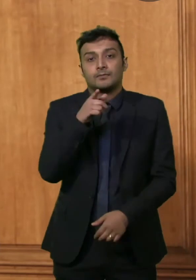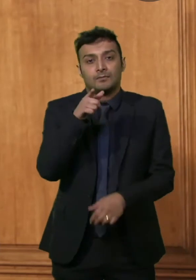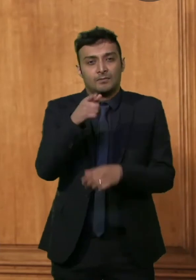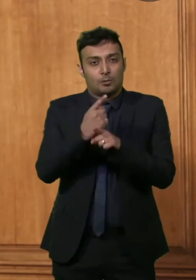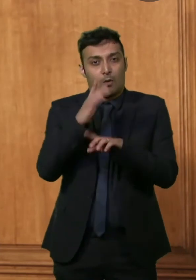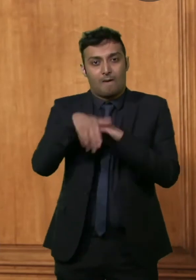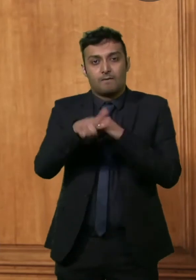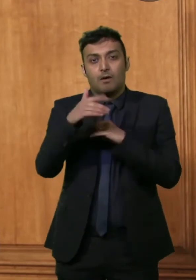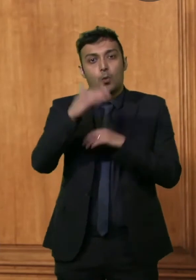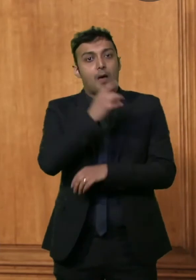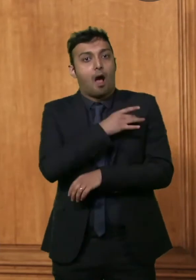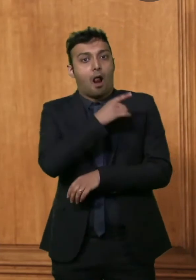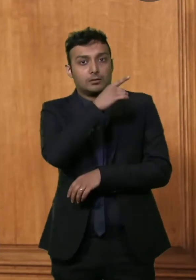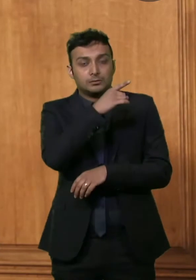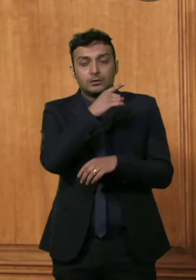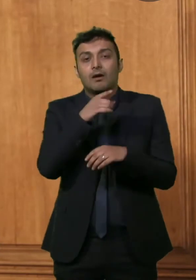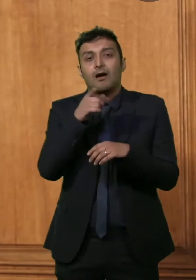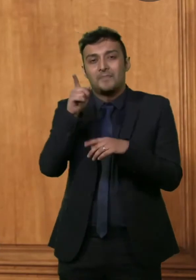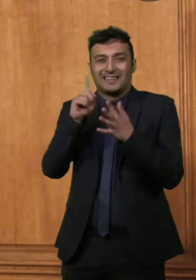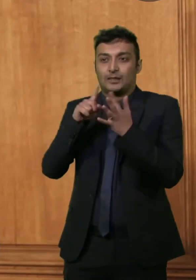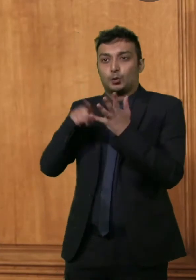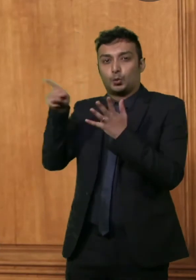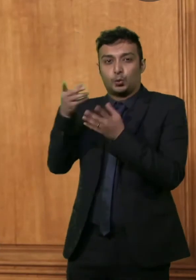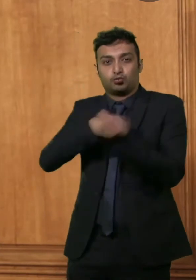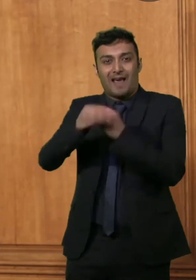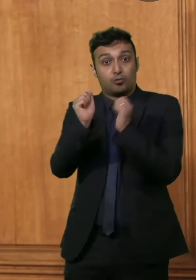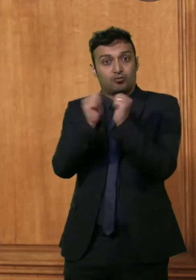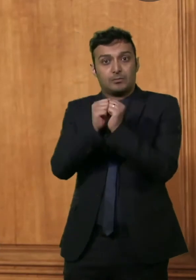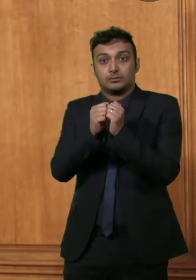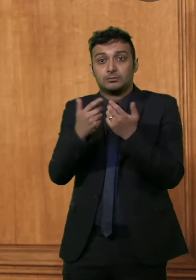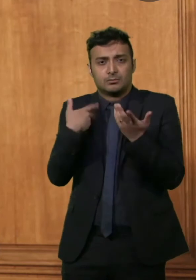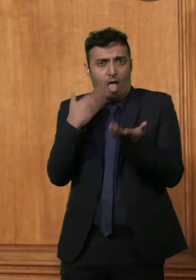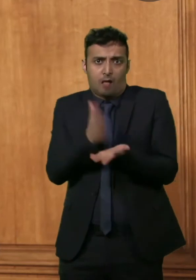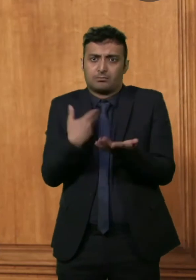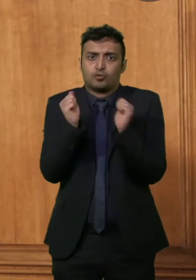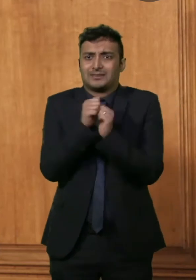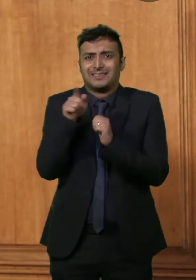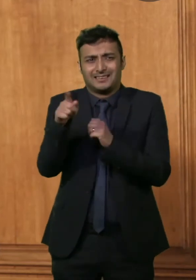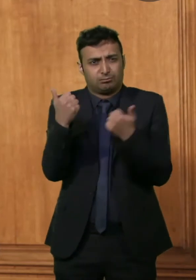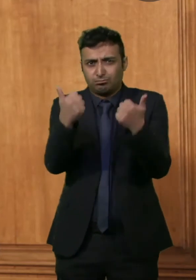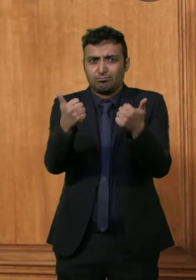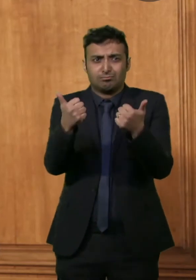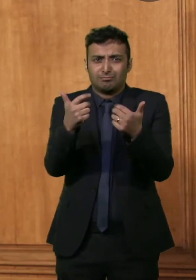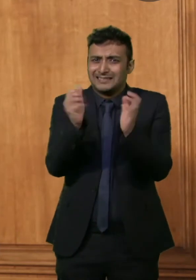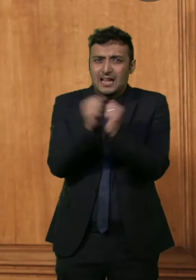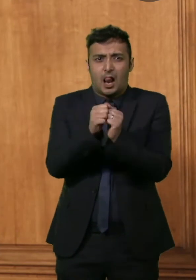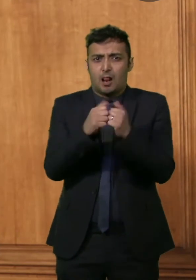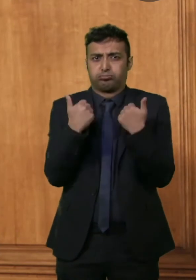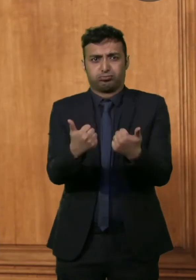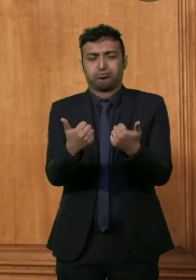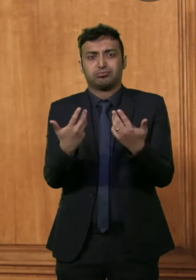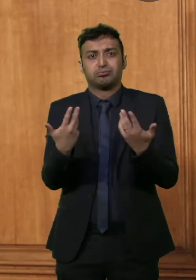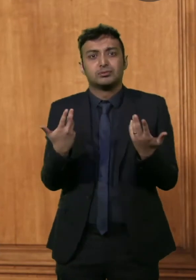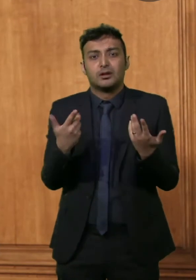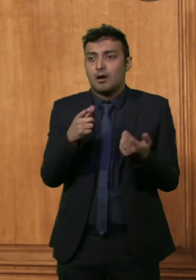friends in the EU, I think it is a great deal because it enables us not just to have free trade with the